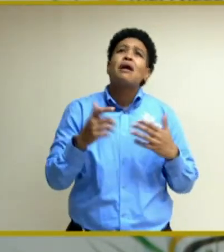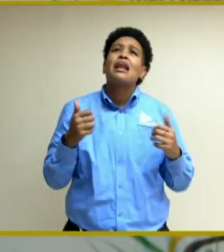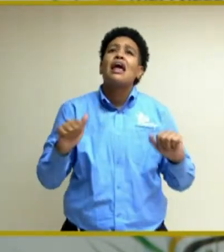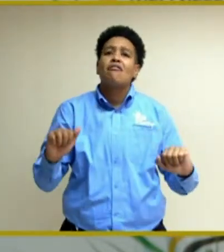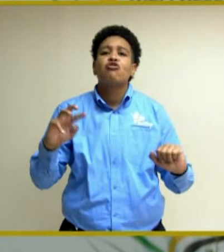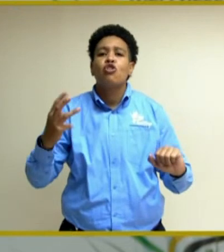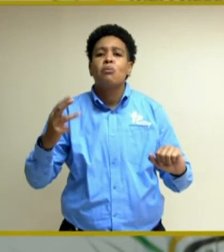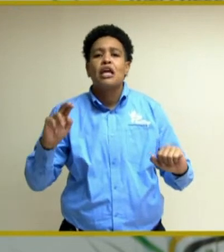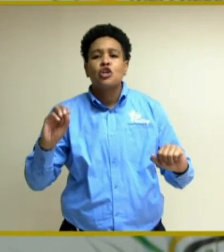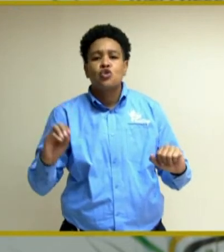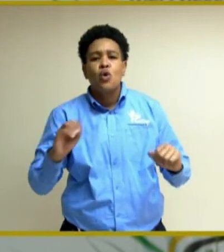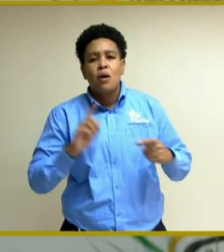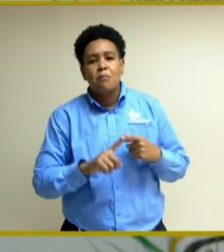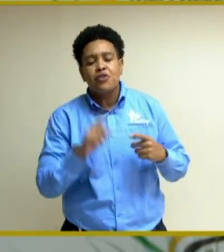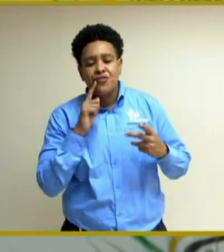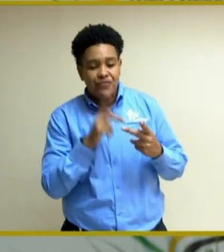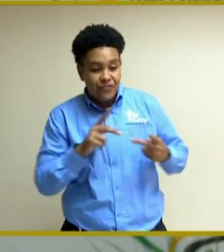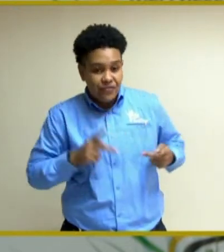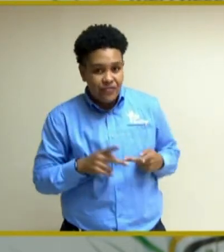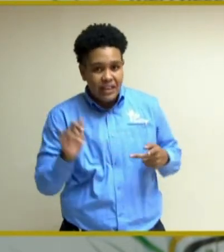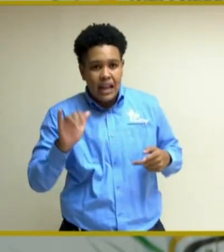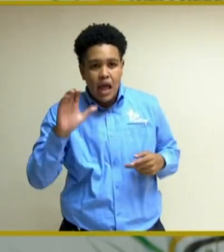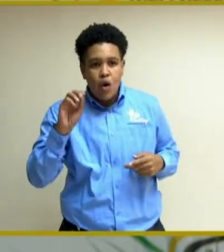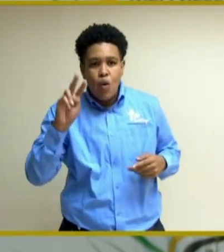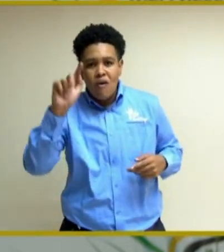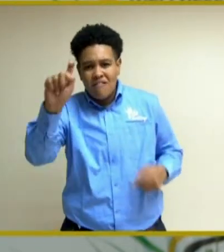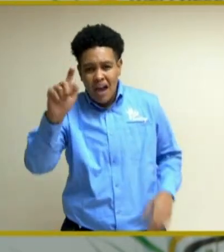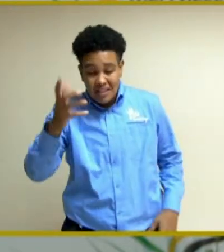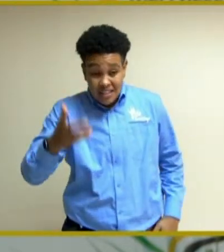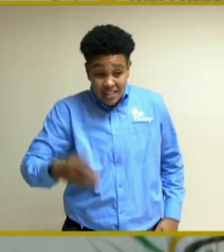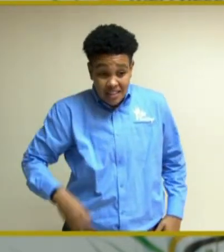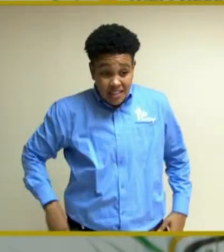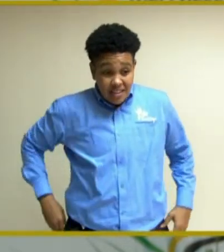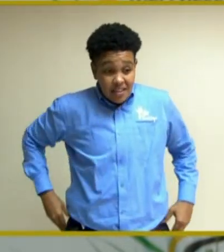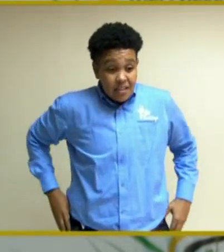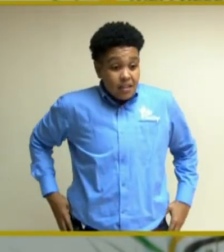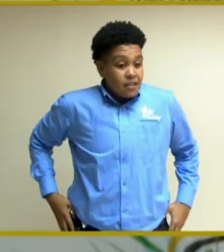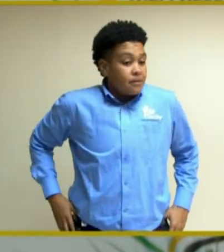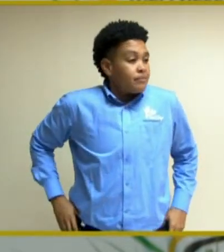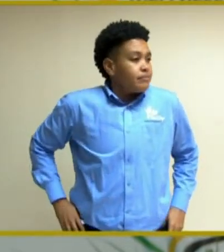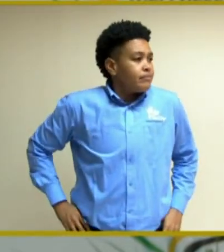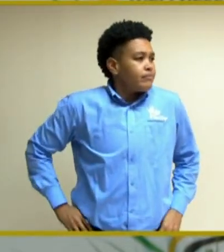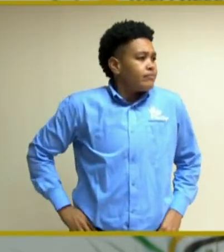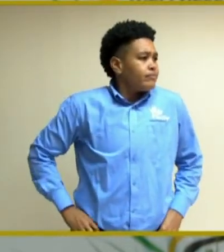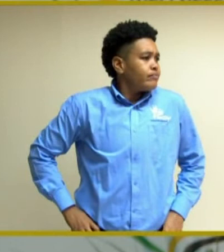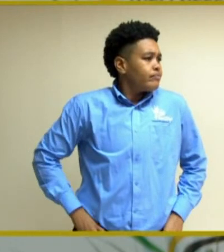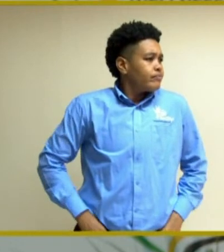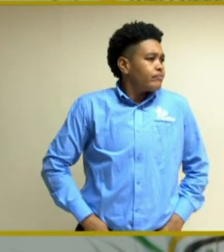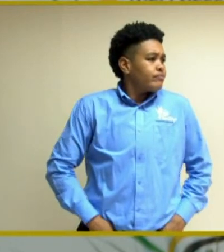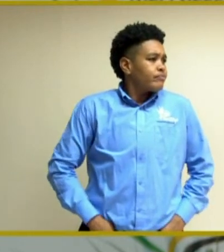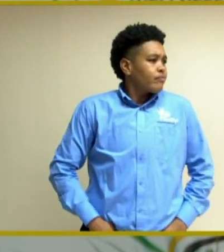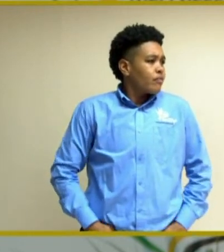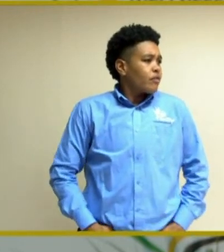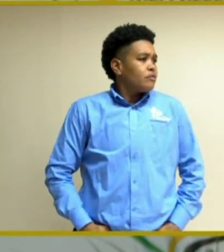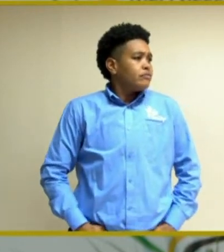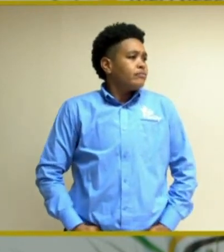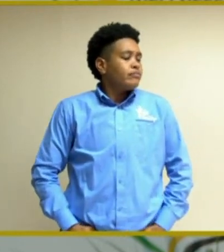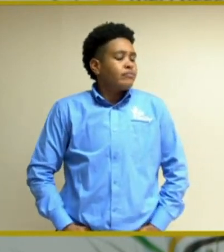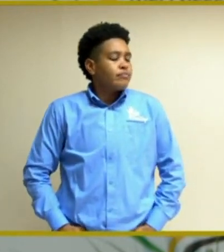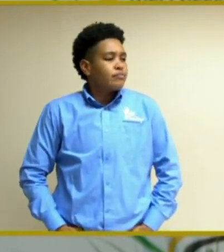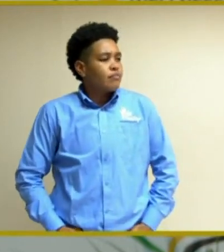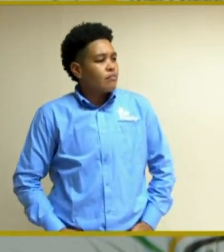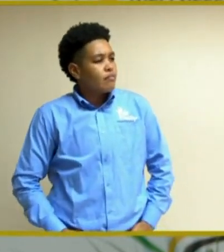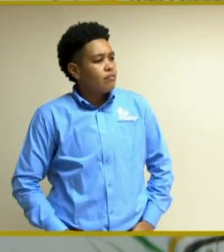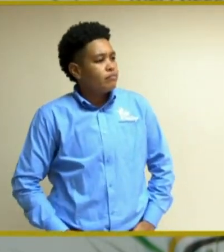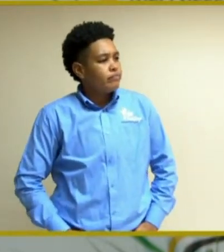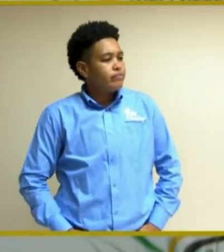WHO and facilities like COVAX. And in addition to that, I've been told up to recently that there have been some manufacturing issues